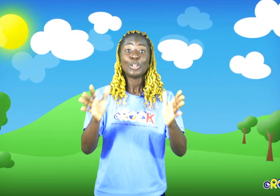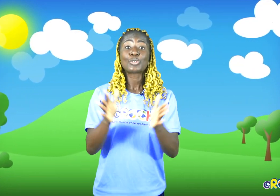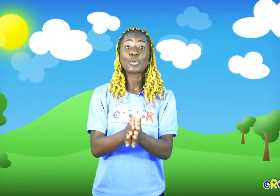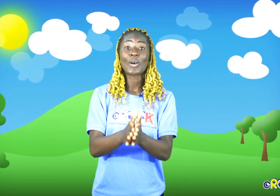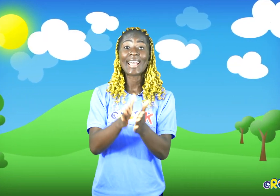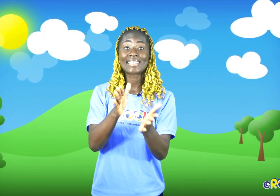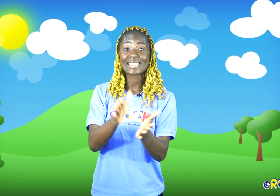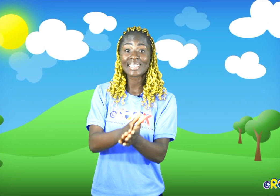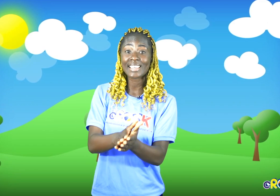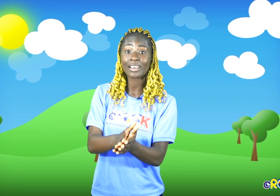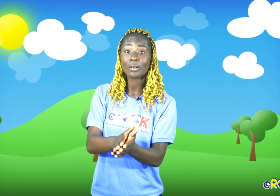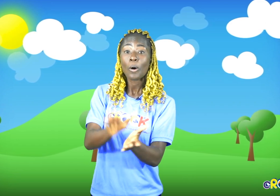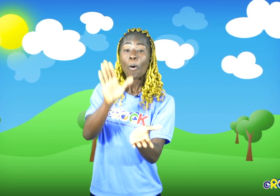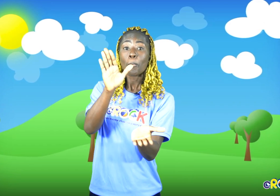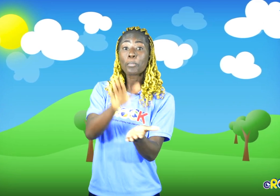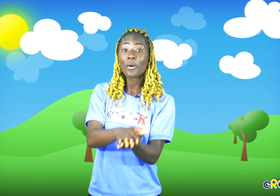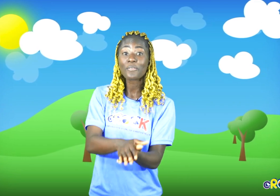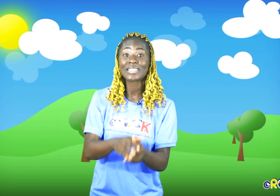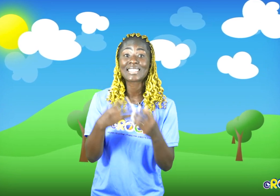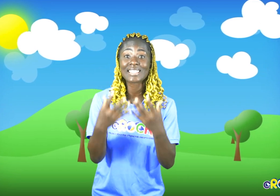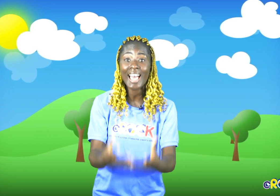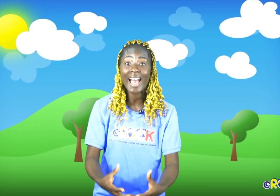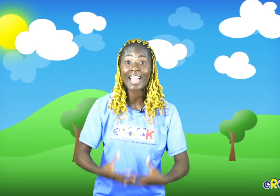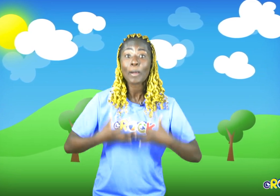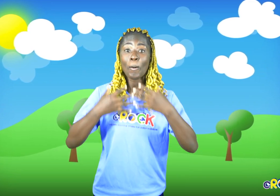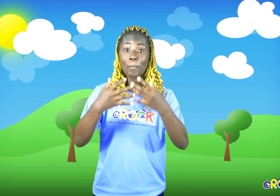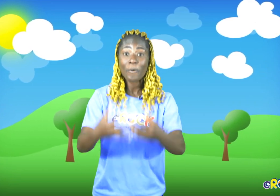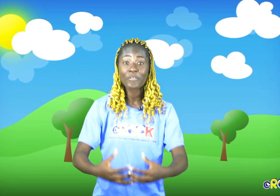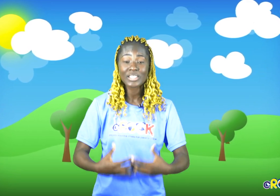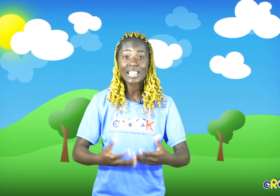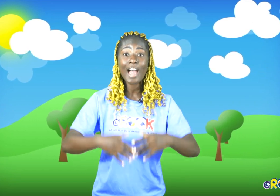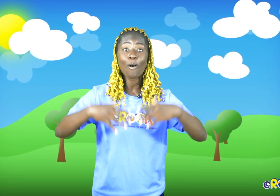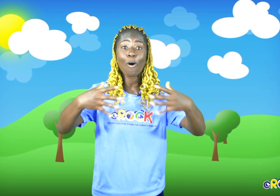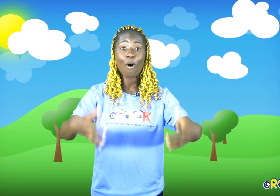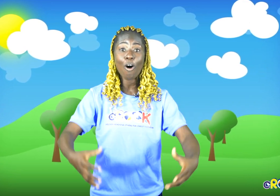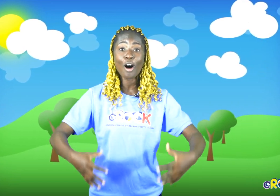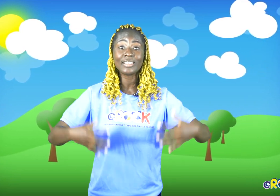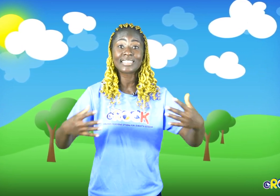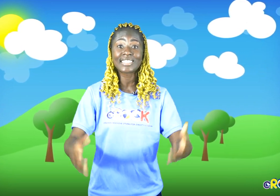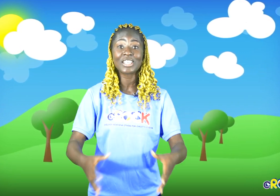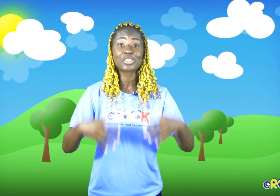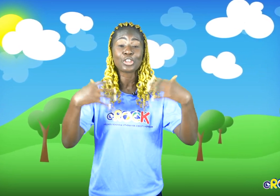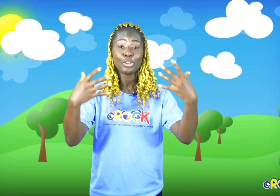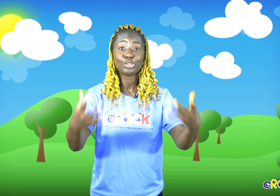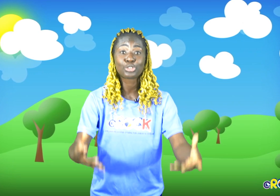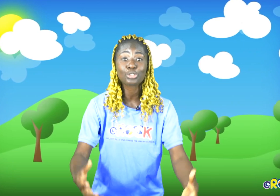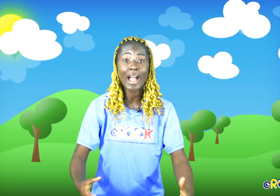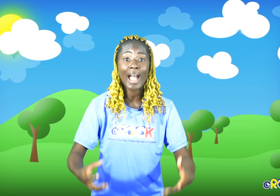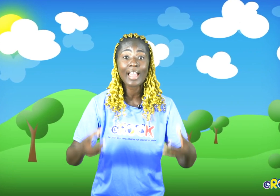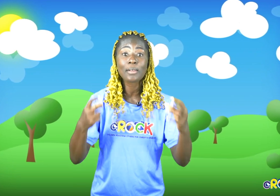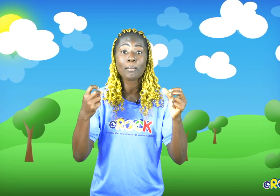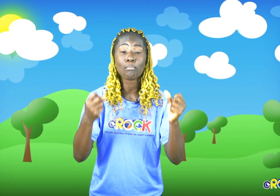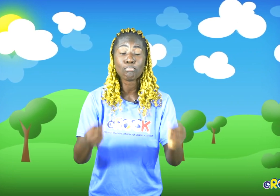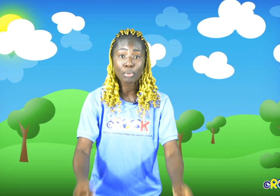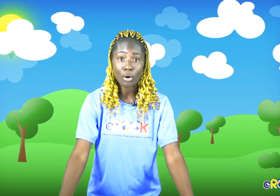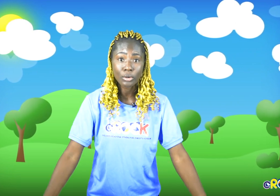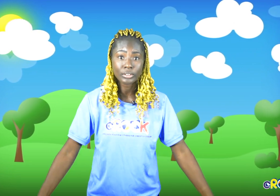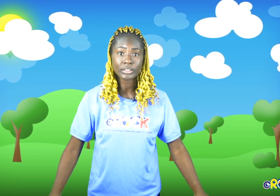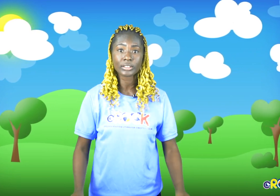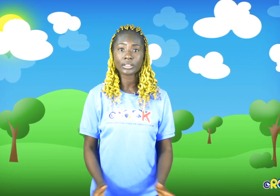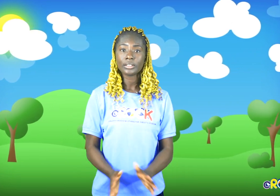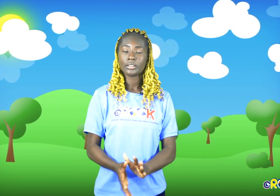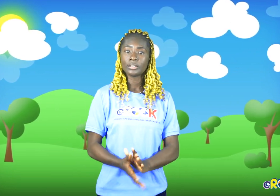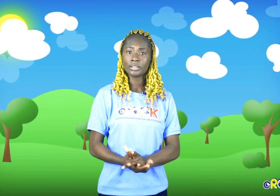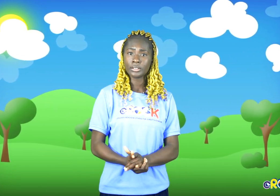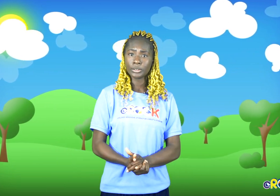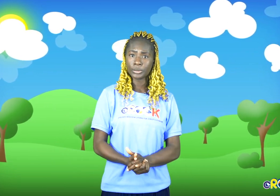said to Ezekiel, prophesy. Prophesy on these dry